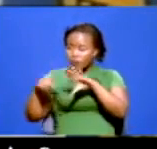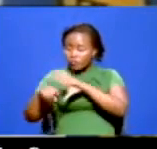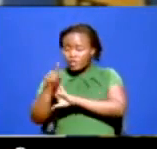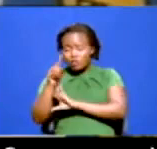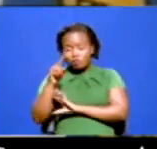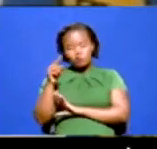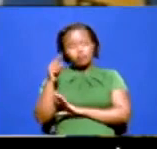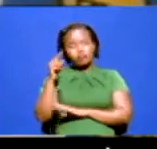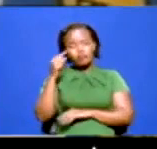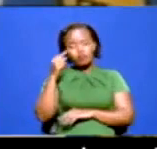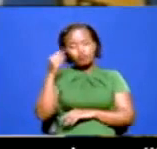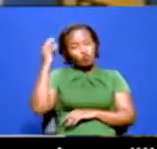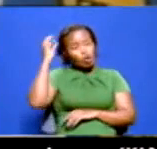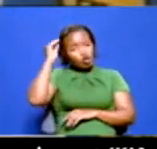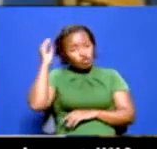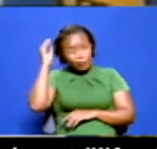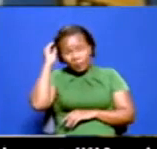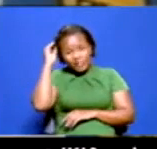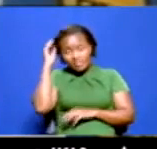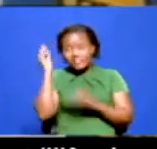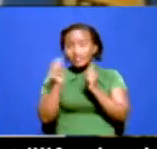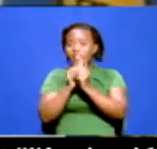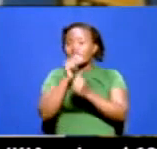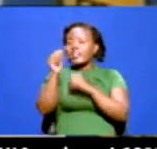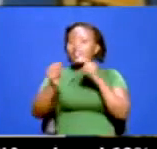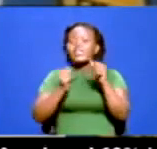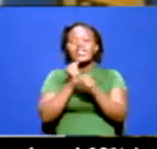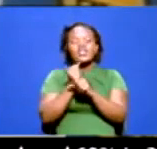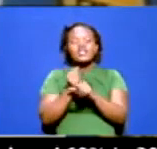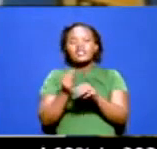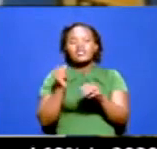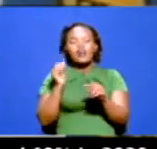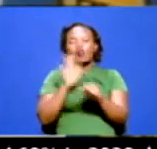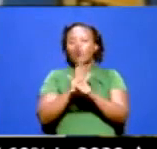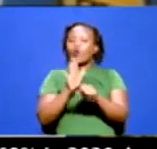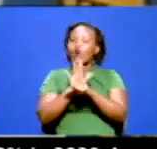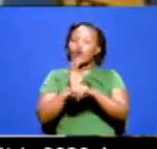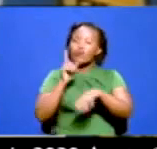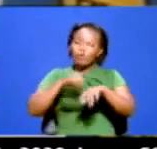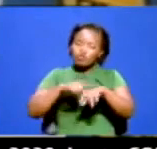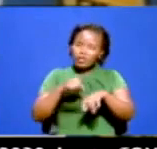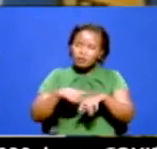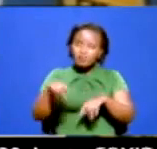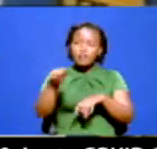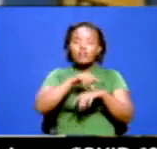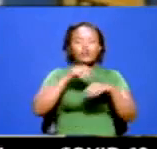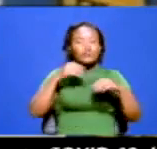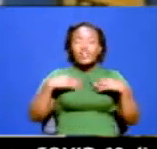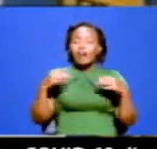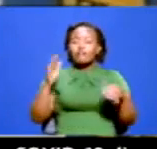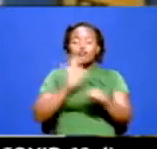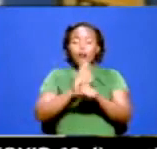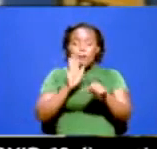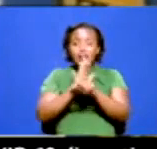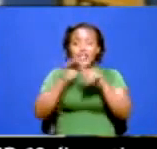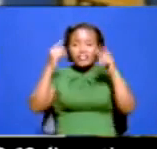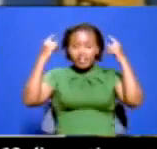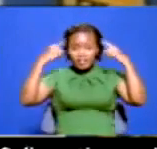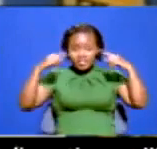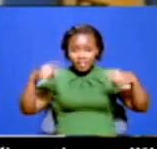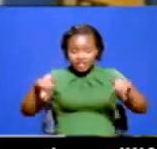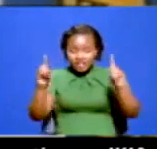time. We have achieved tremendous successes. Successes, one, in degrading the